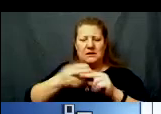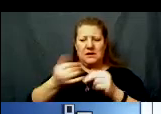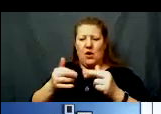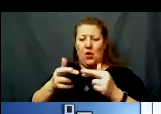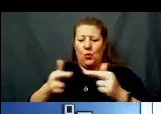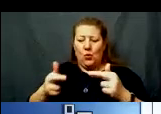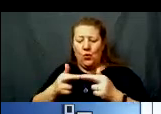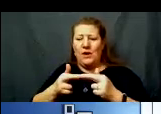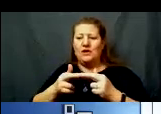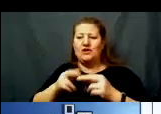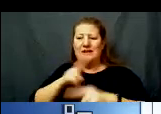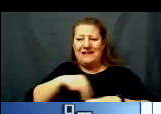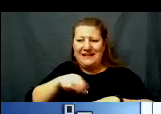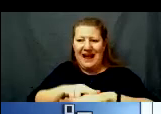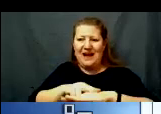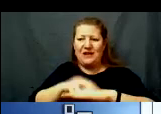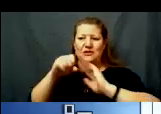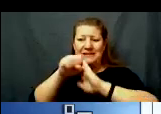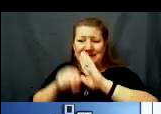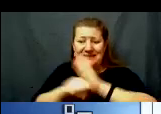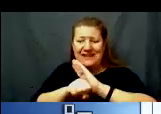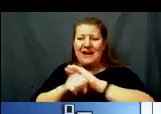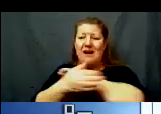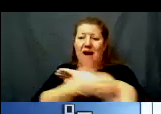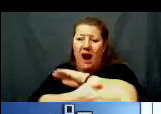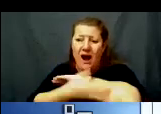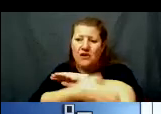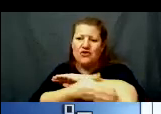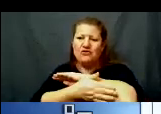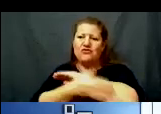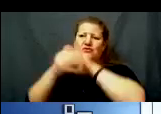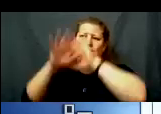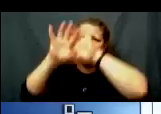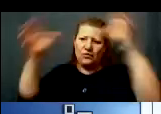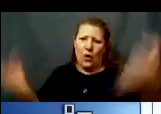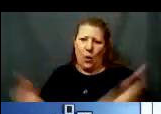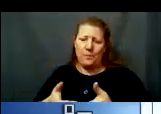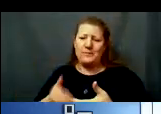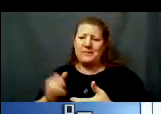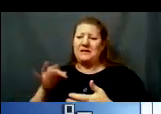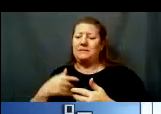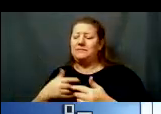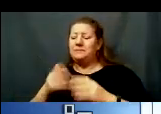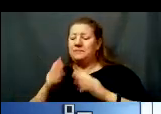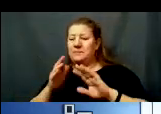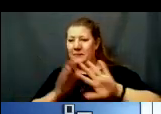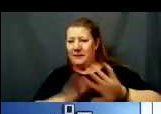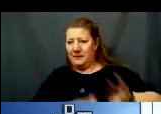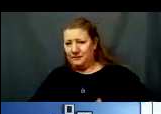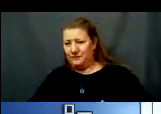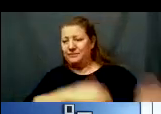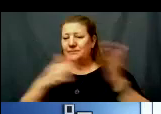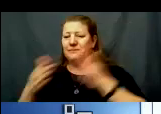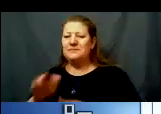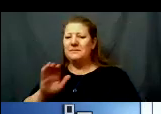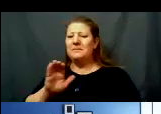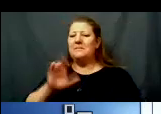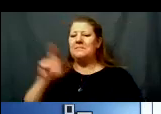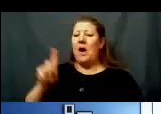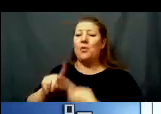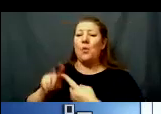now global. Going back to the case of Flint, Michigan, where again, we are seeing the afterlives,